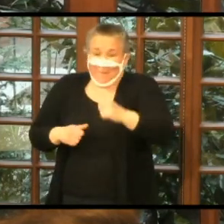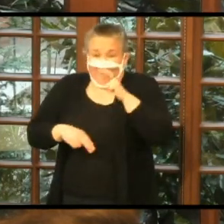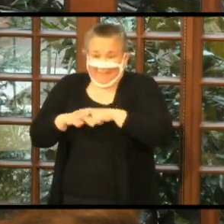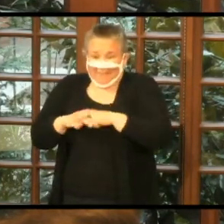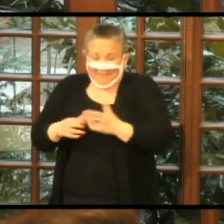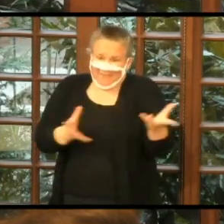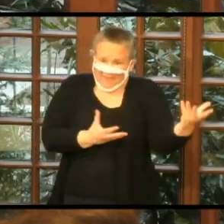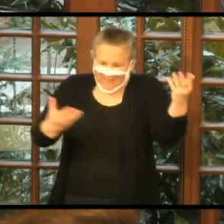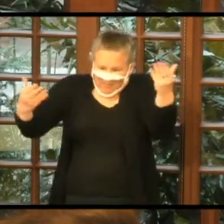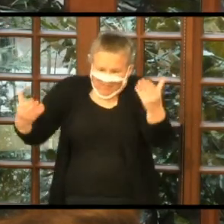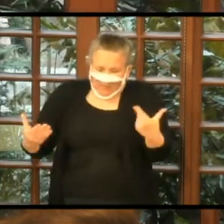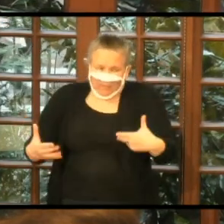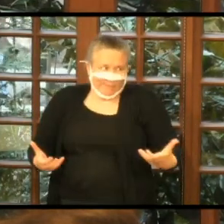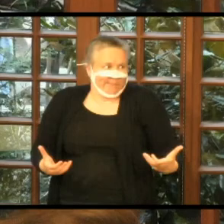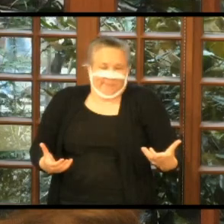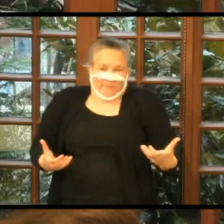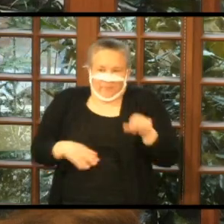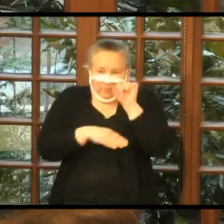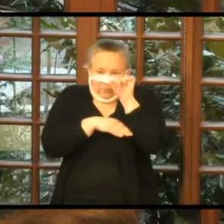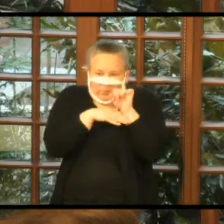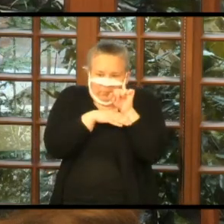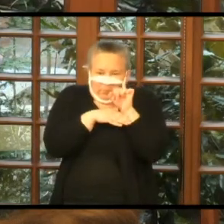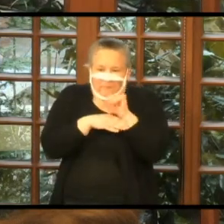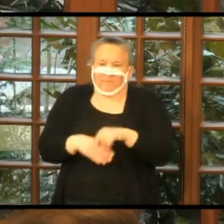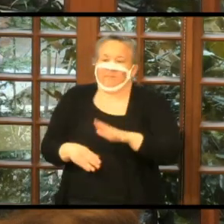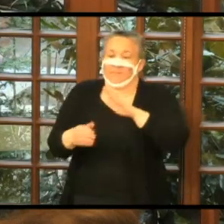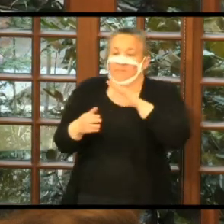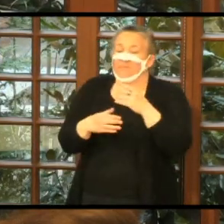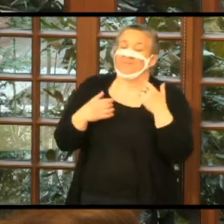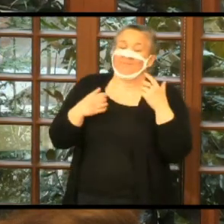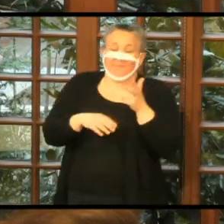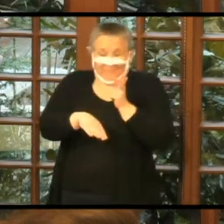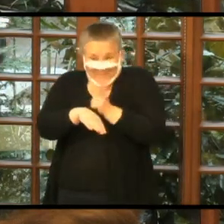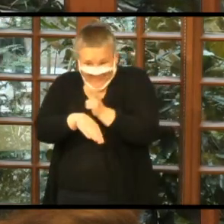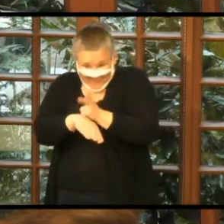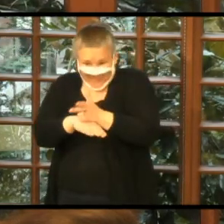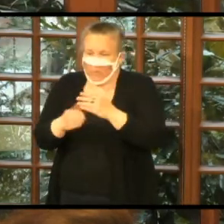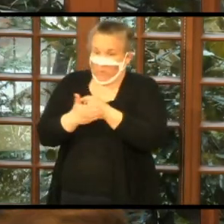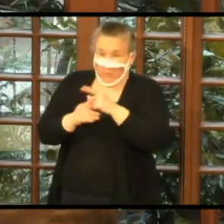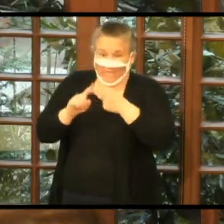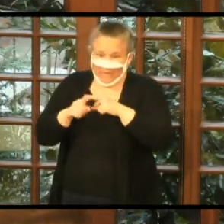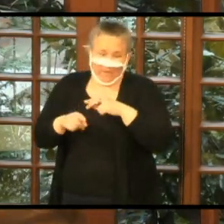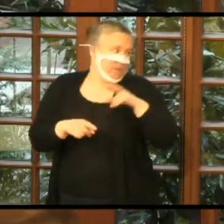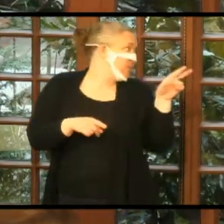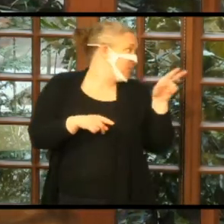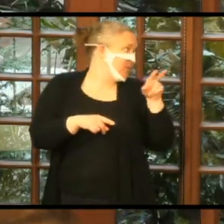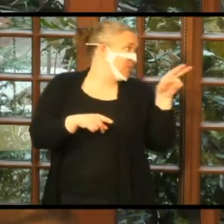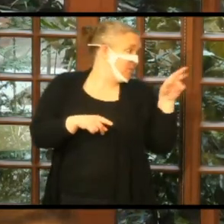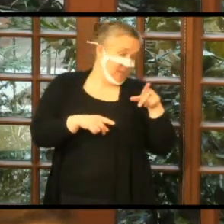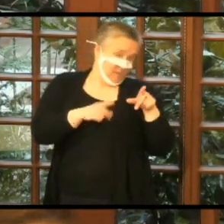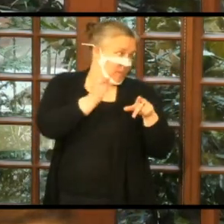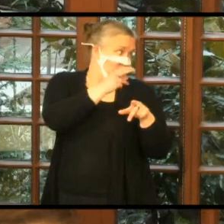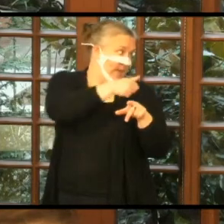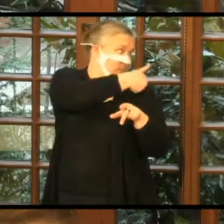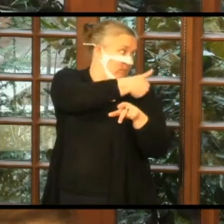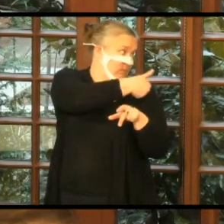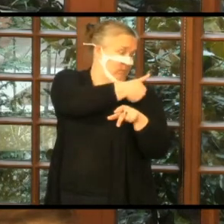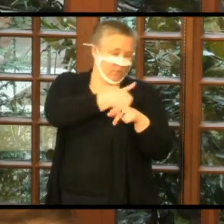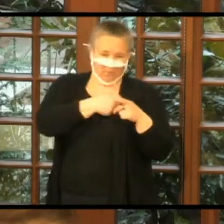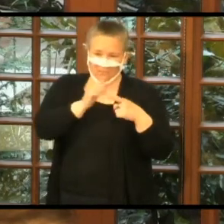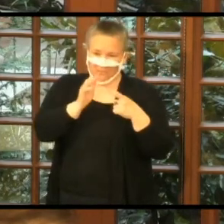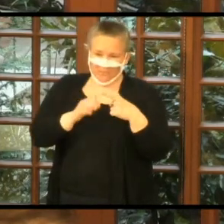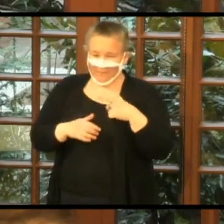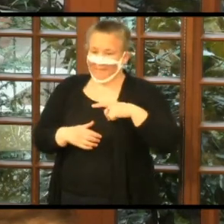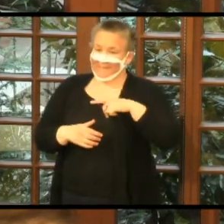the way down. On the ride home, Probir threw glances over his shoulder at his new friend whenever he could. Doing okay back there, buddy? He asked